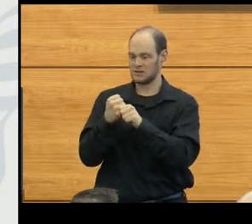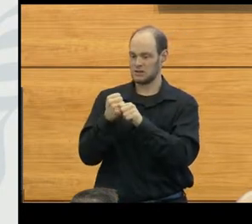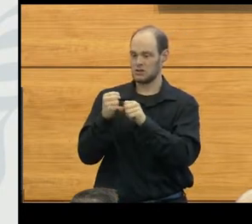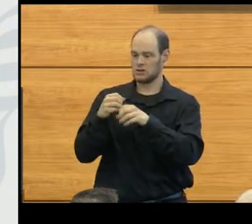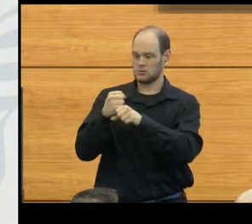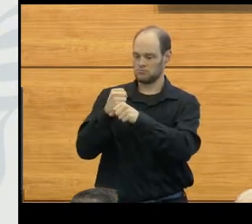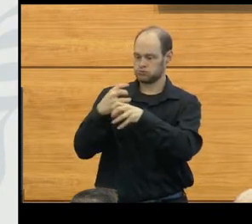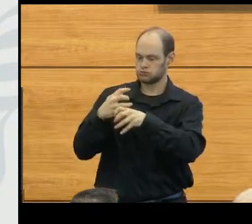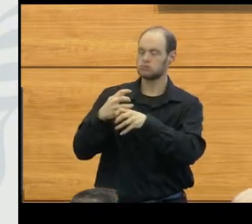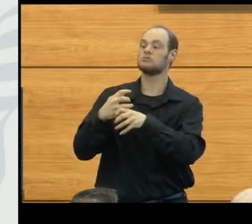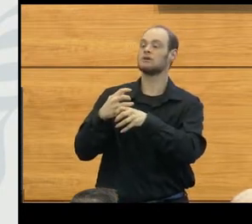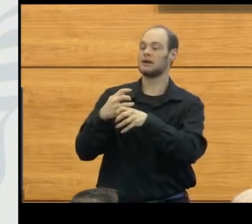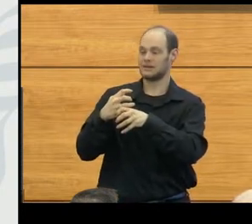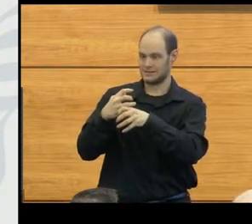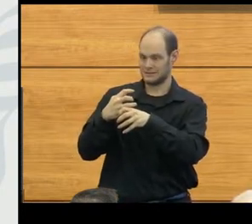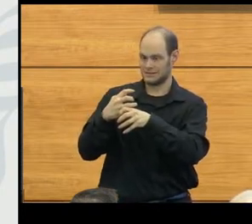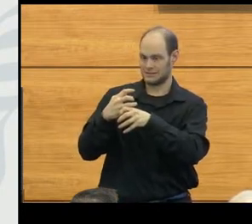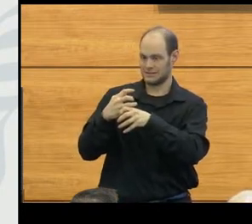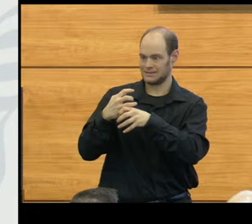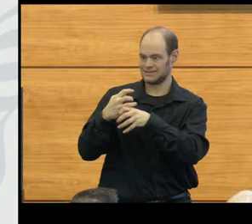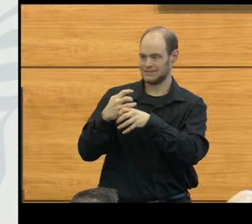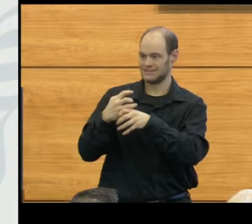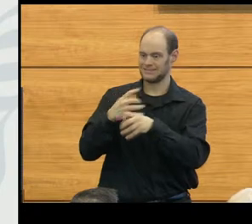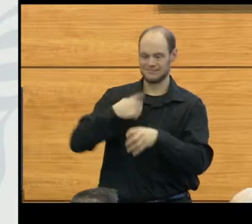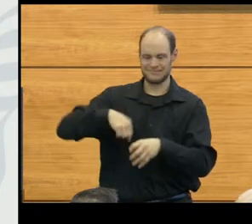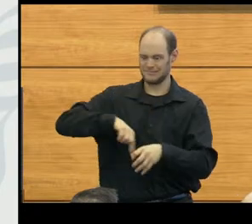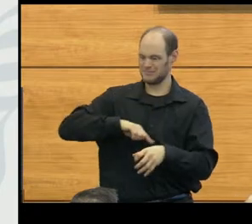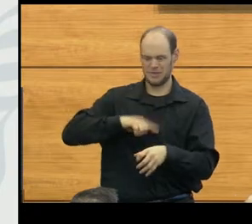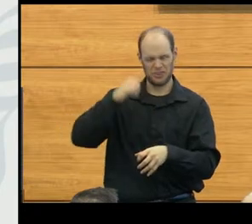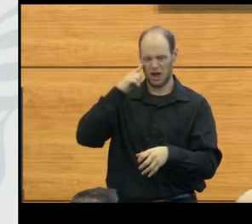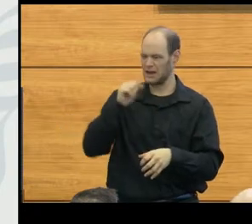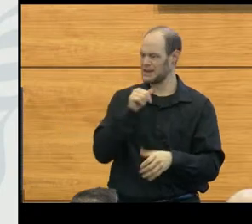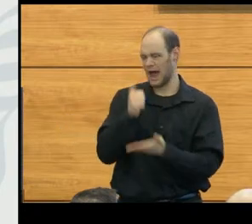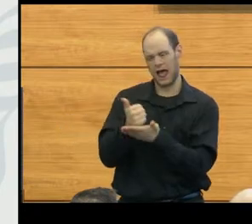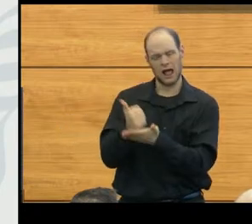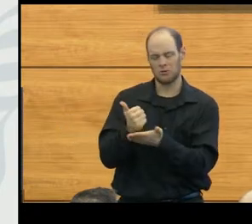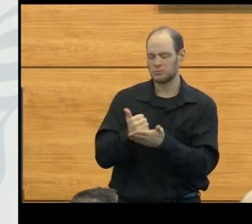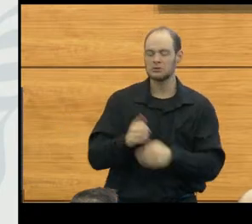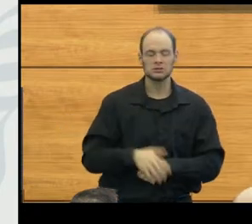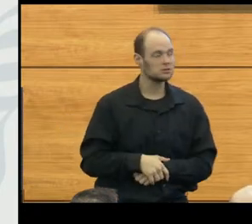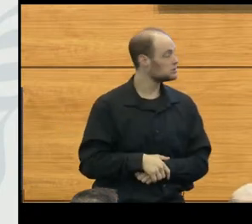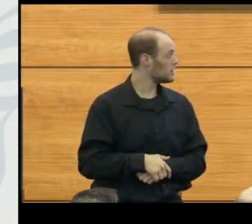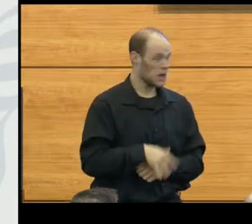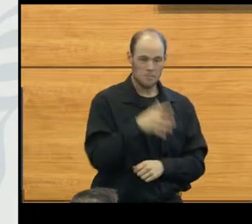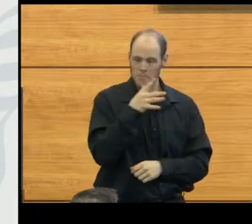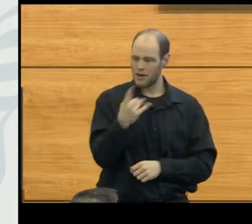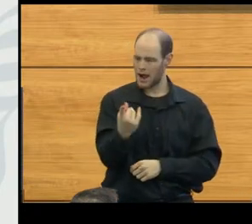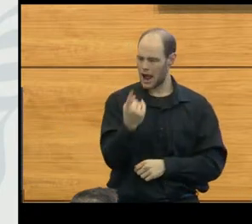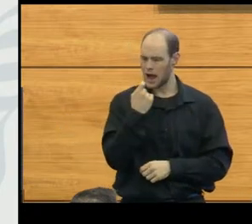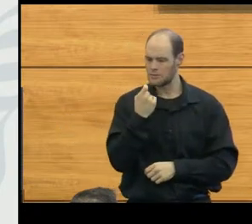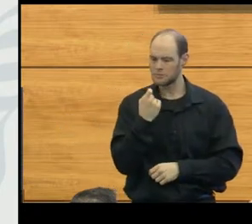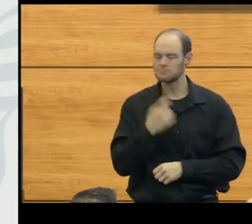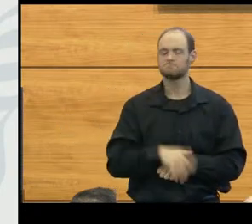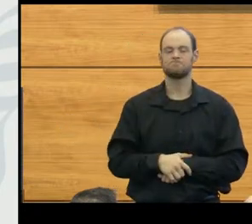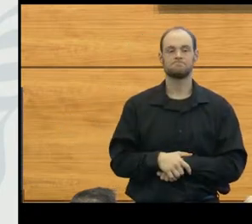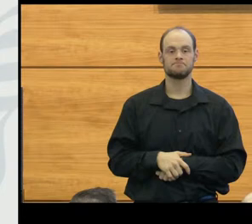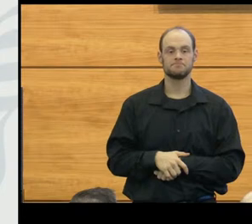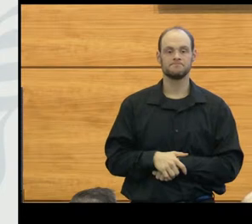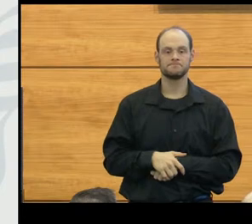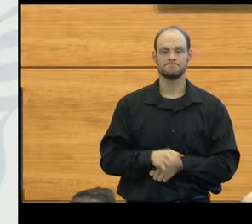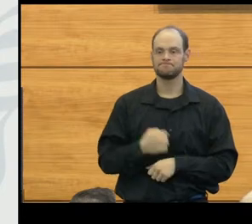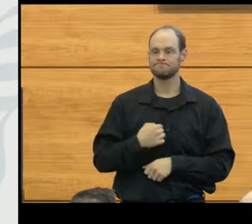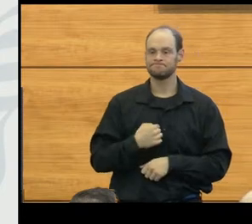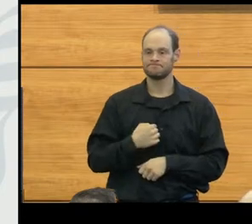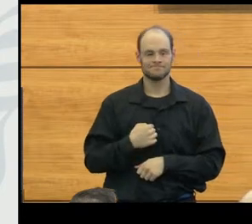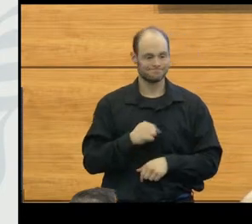decompression at the level of the foramen magnum was something that really would be beneficial. And then the mother asked me a question which I